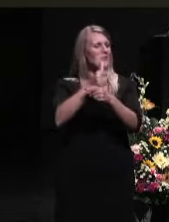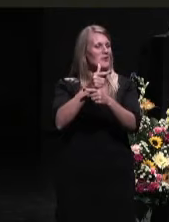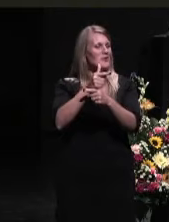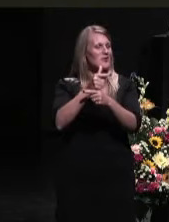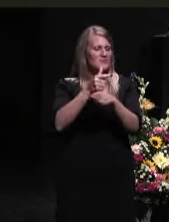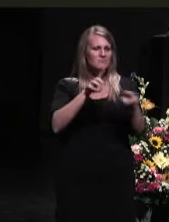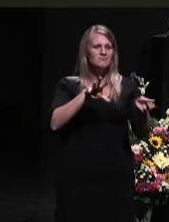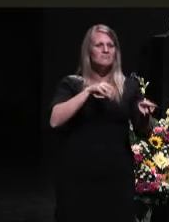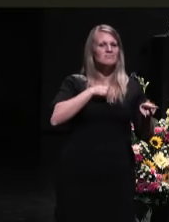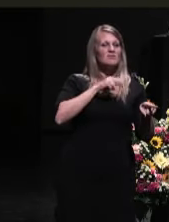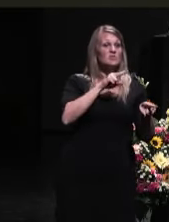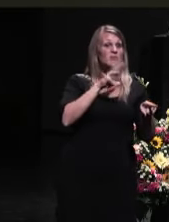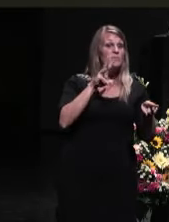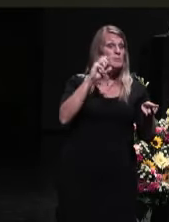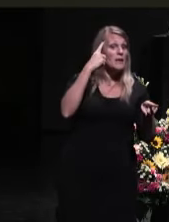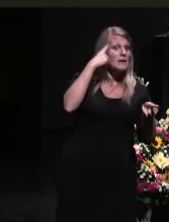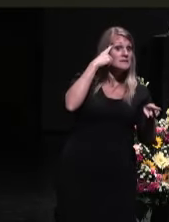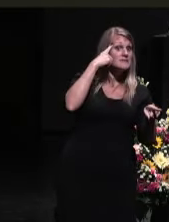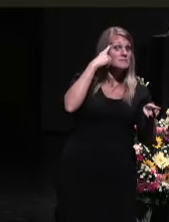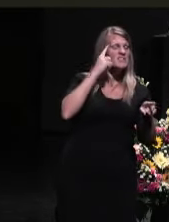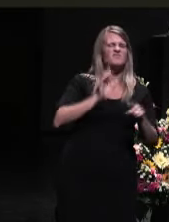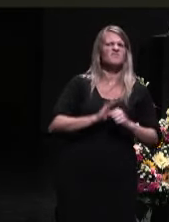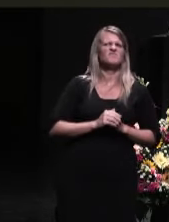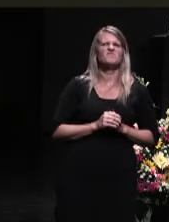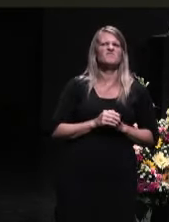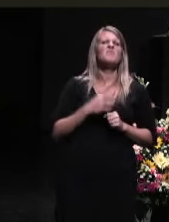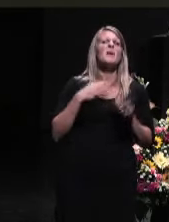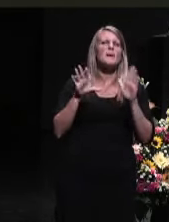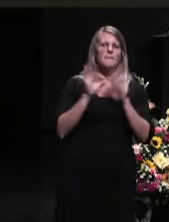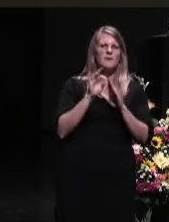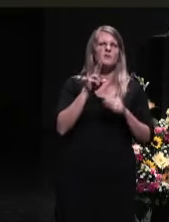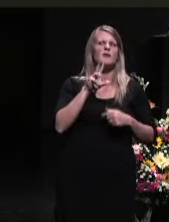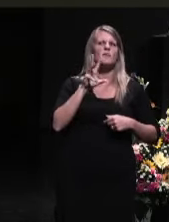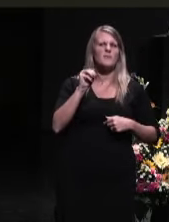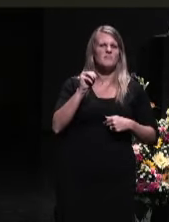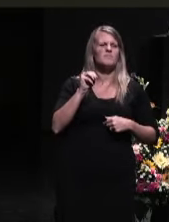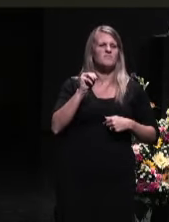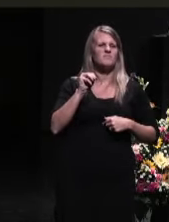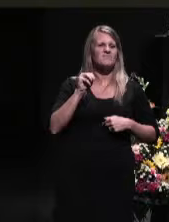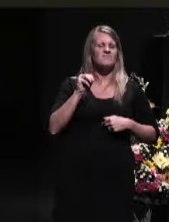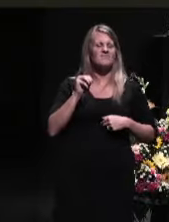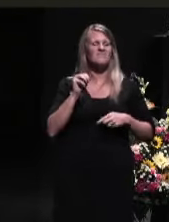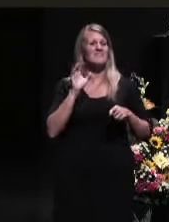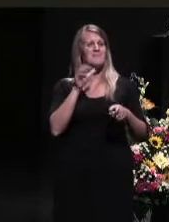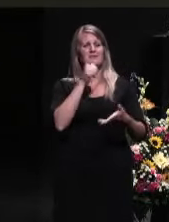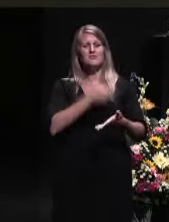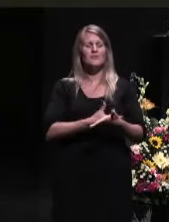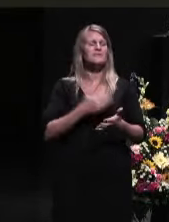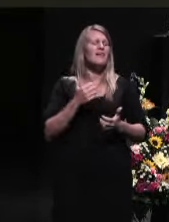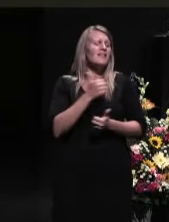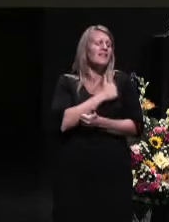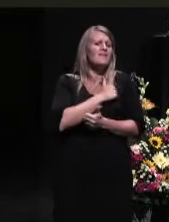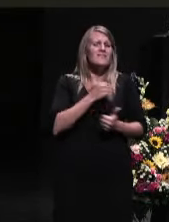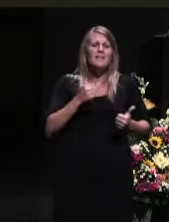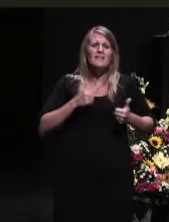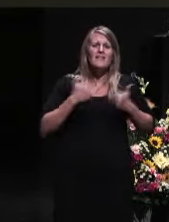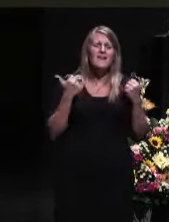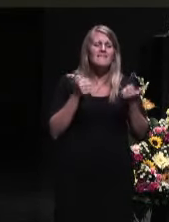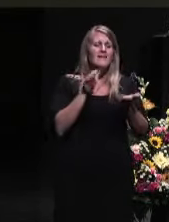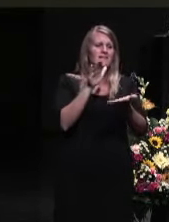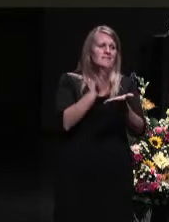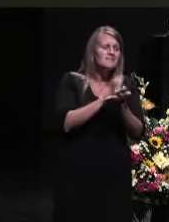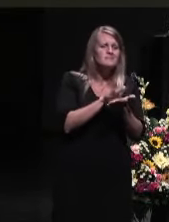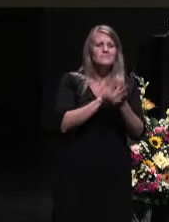accepted to UW-Madison, but chose UWM instead. She is loving life and also doing very well academically and